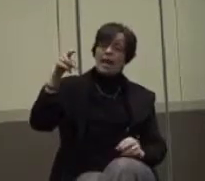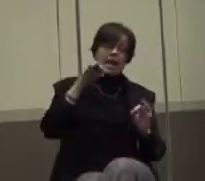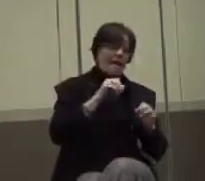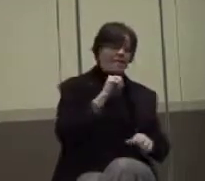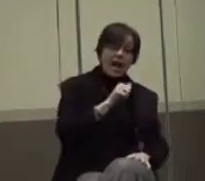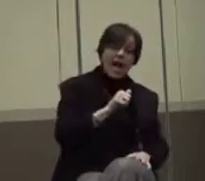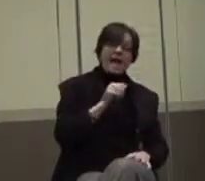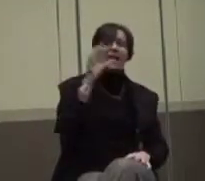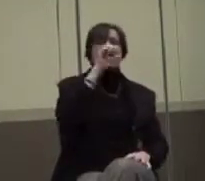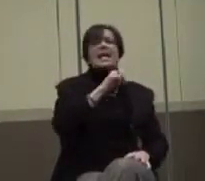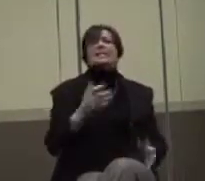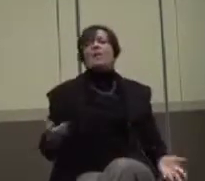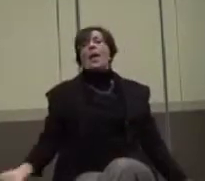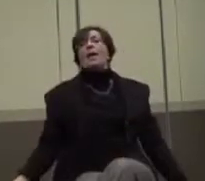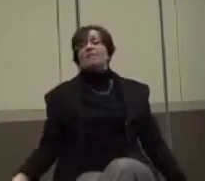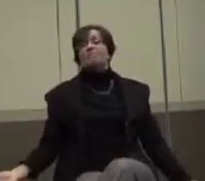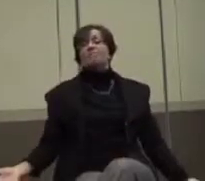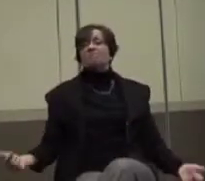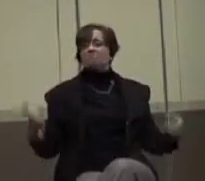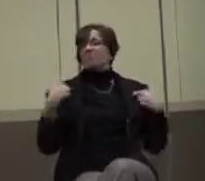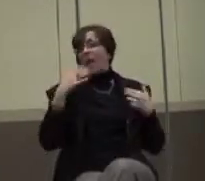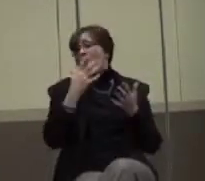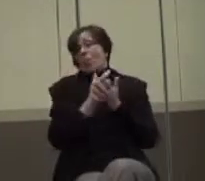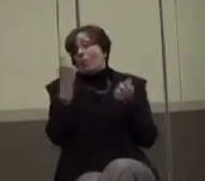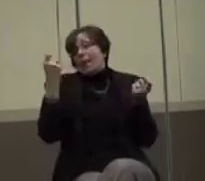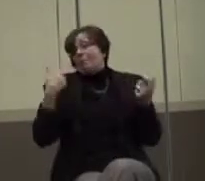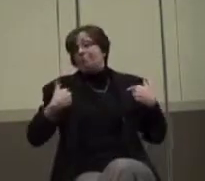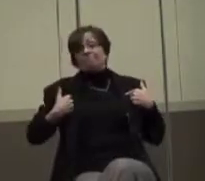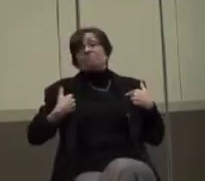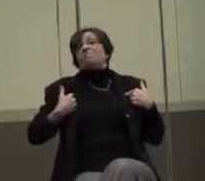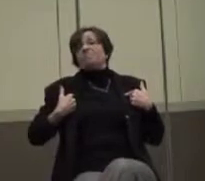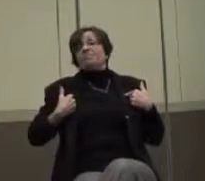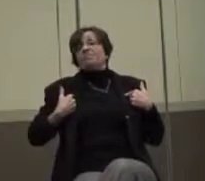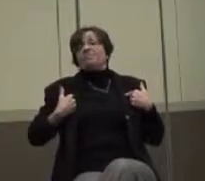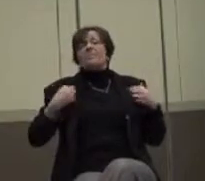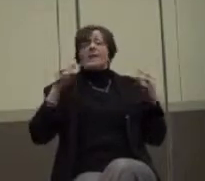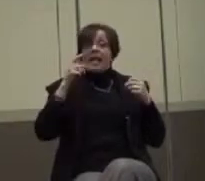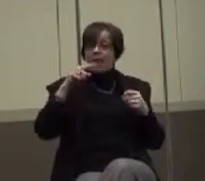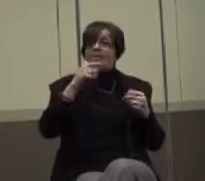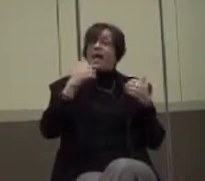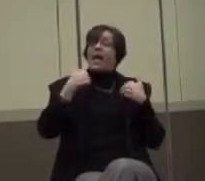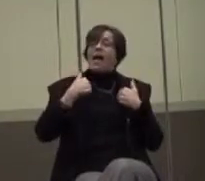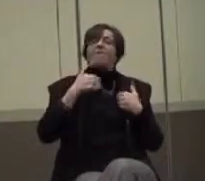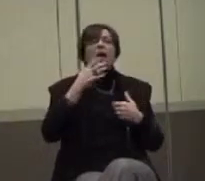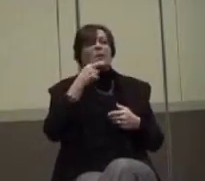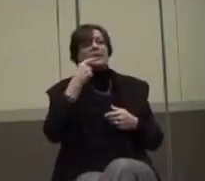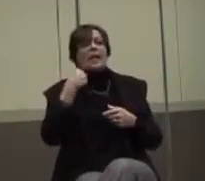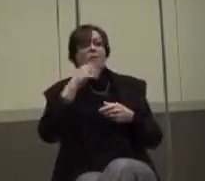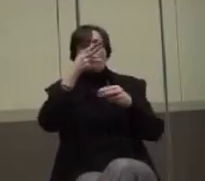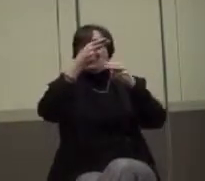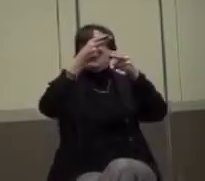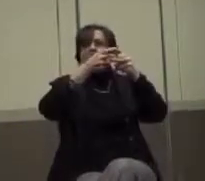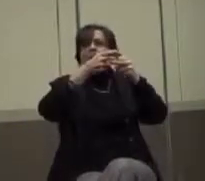already, in the cat seat, I'm going to win this. If they do, I'm going to say we're going to name that as an issue.